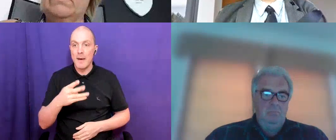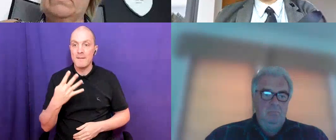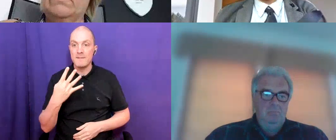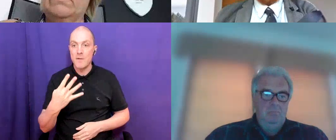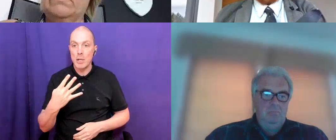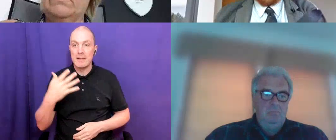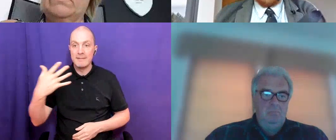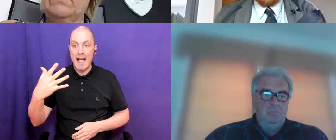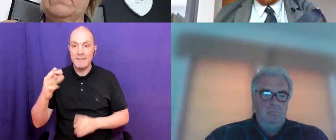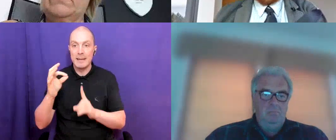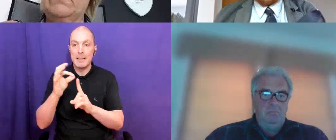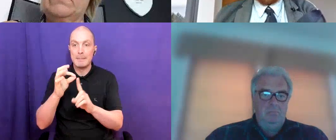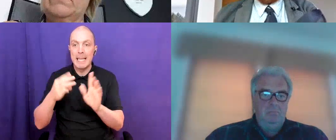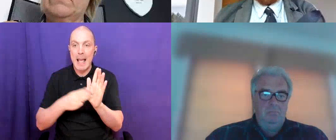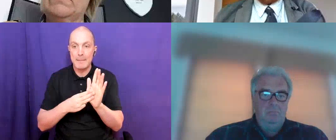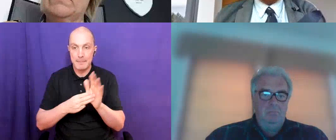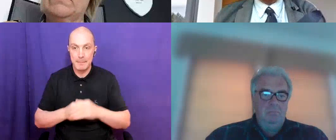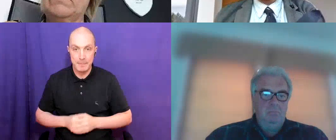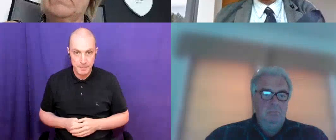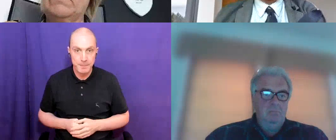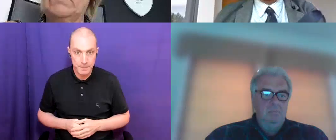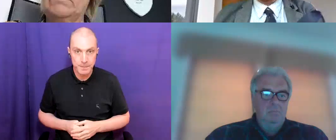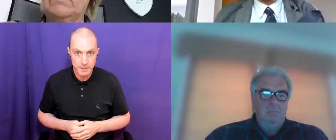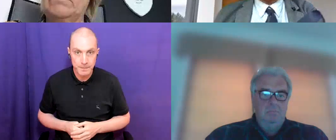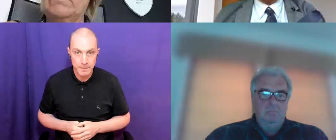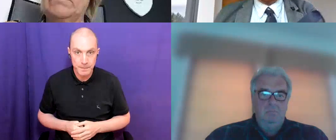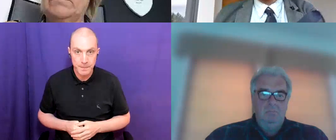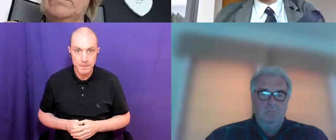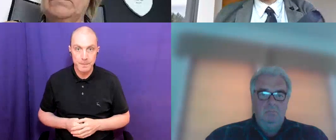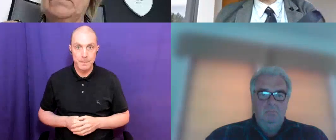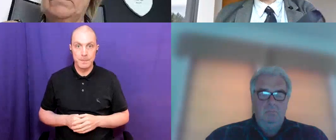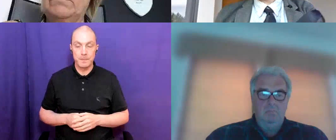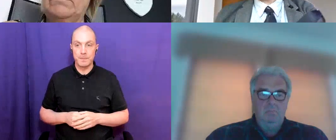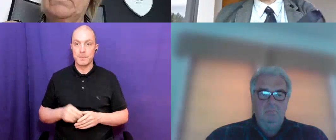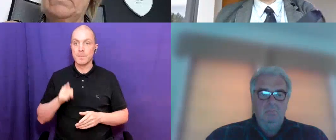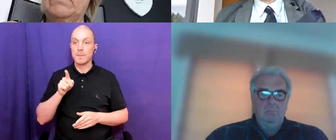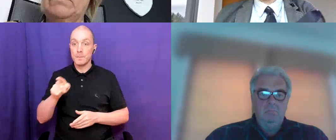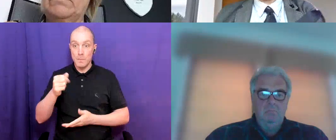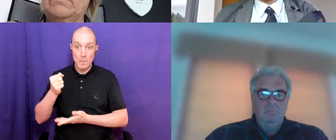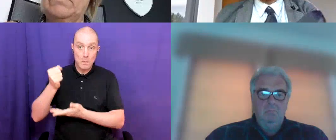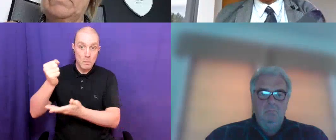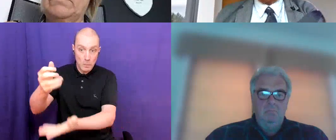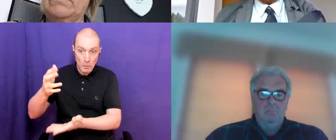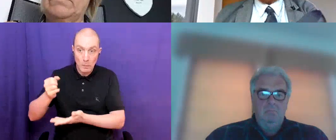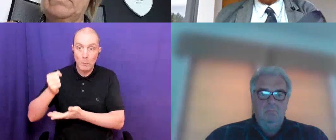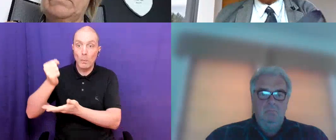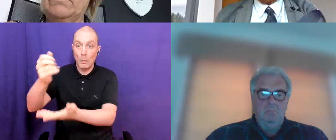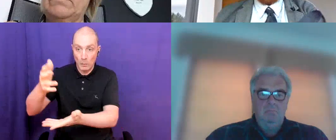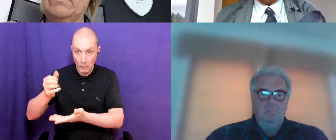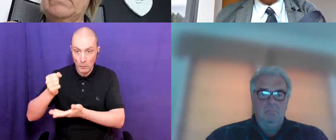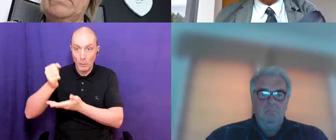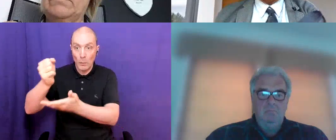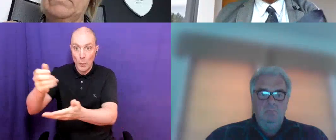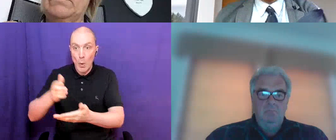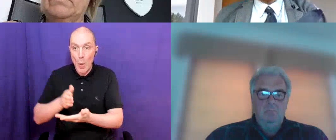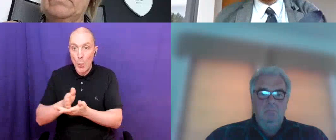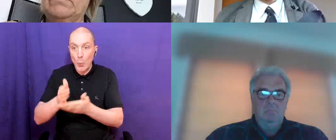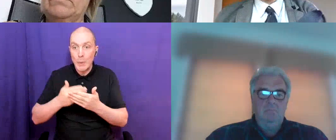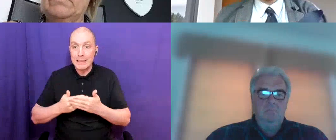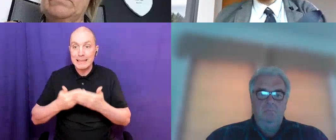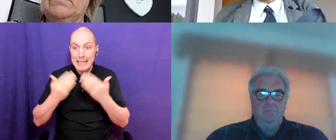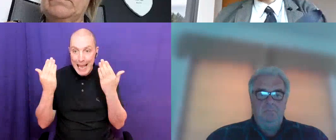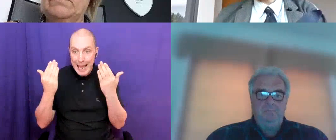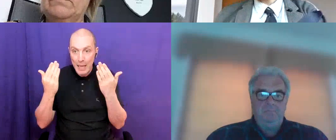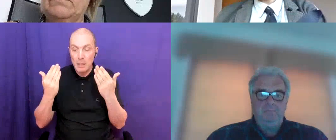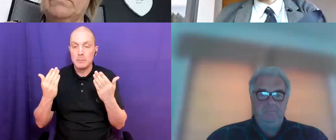day. The remainder which have been handed into polling stations during the day of the poll will be prepared and dealt with at some point after